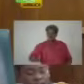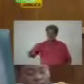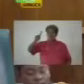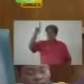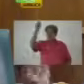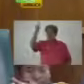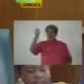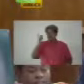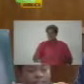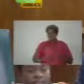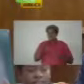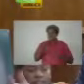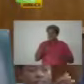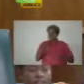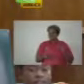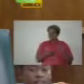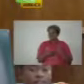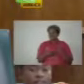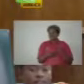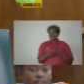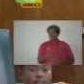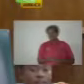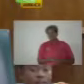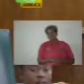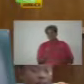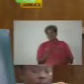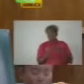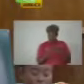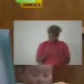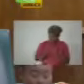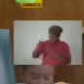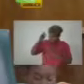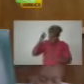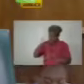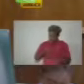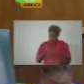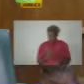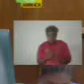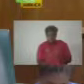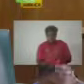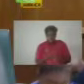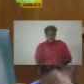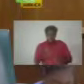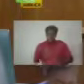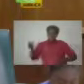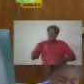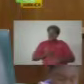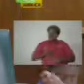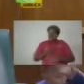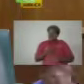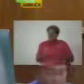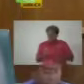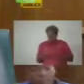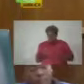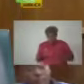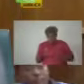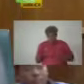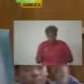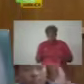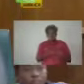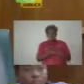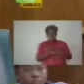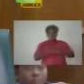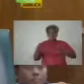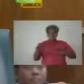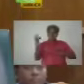of most people's affordability. But additionally, most entertainment activities do